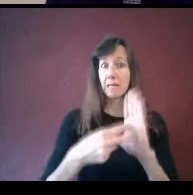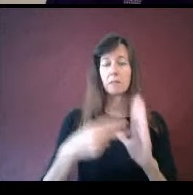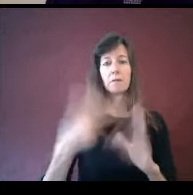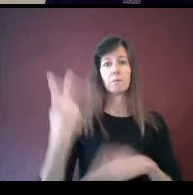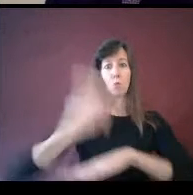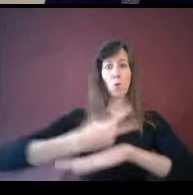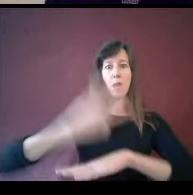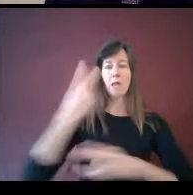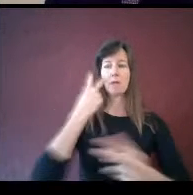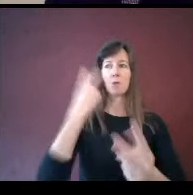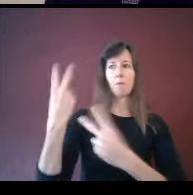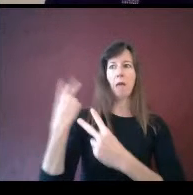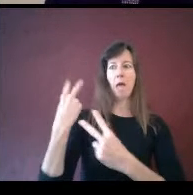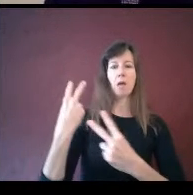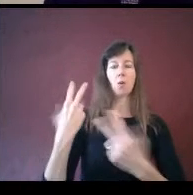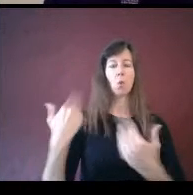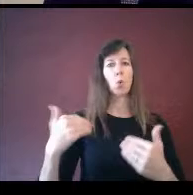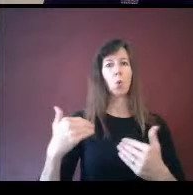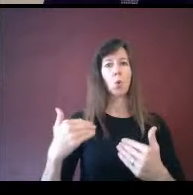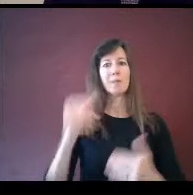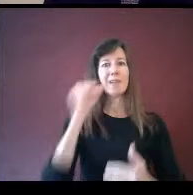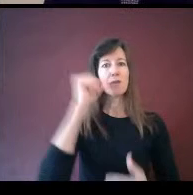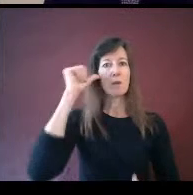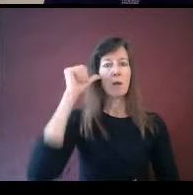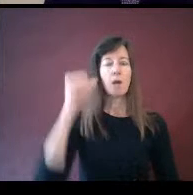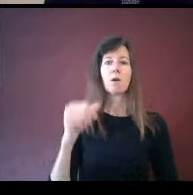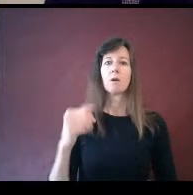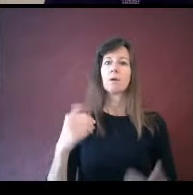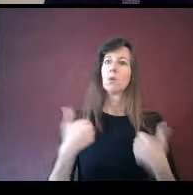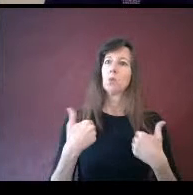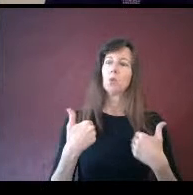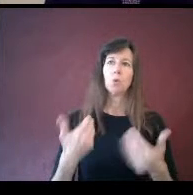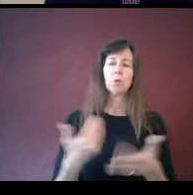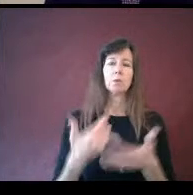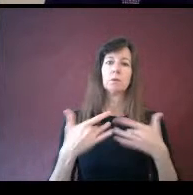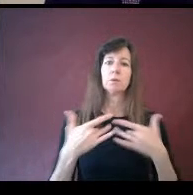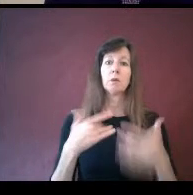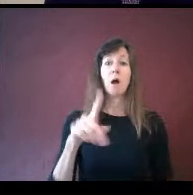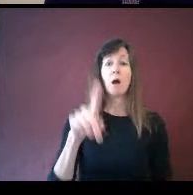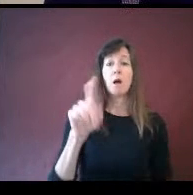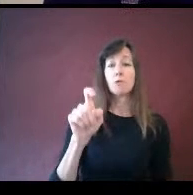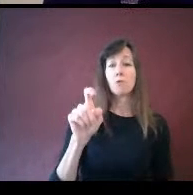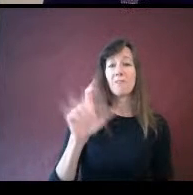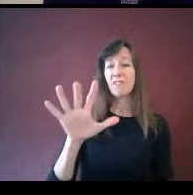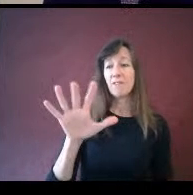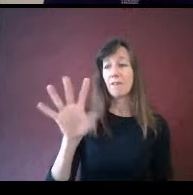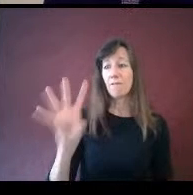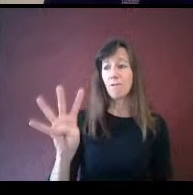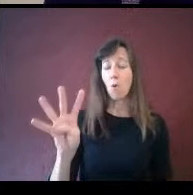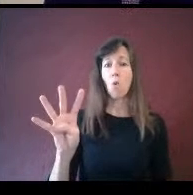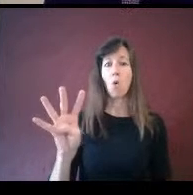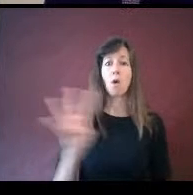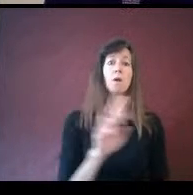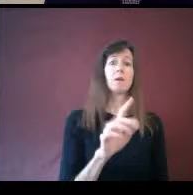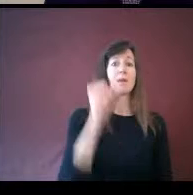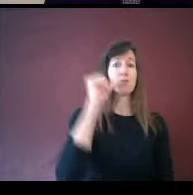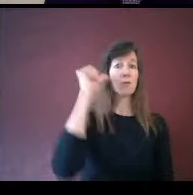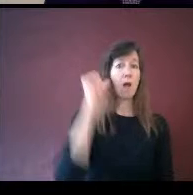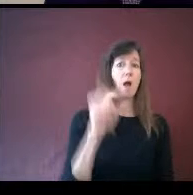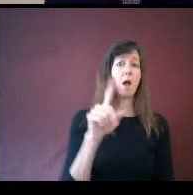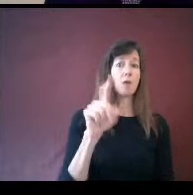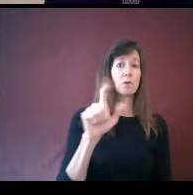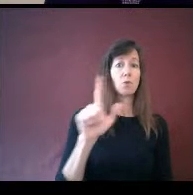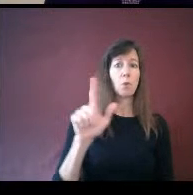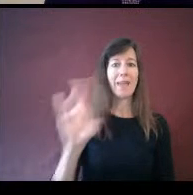had 154 new cases, and today 128. Yesterday's